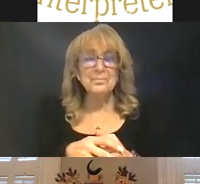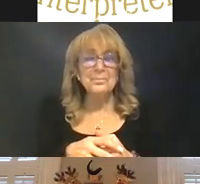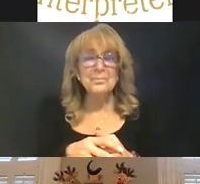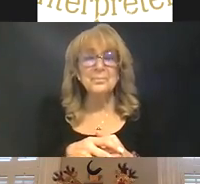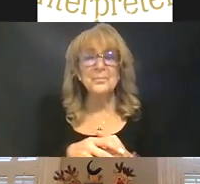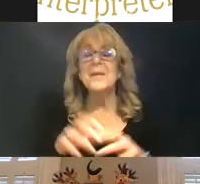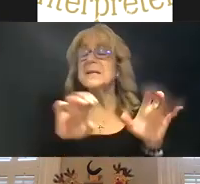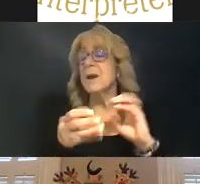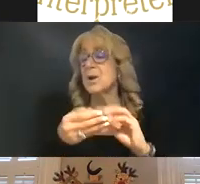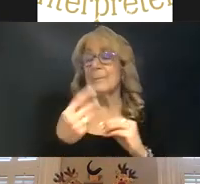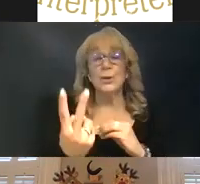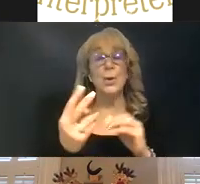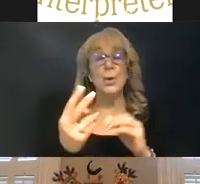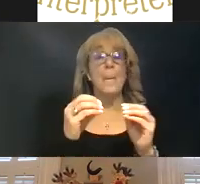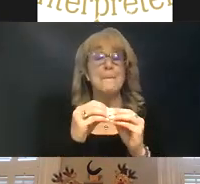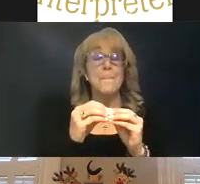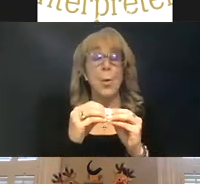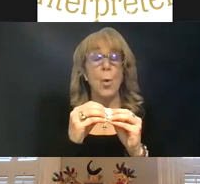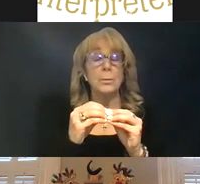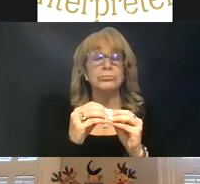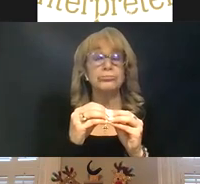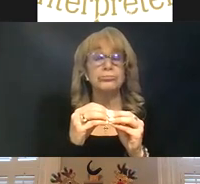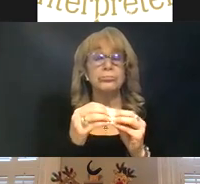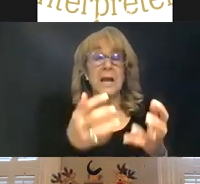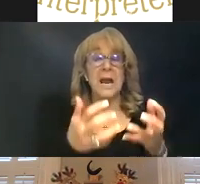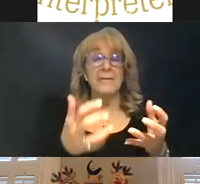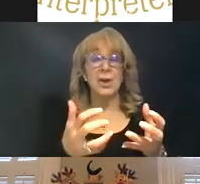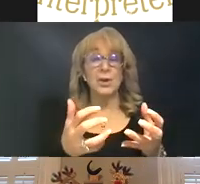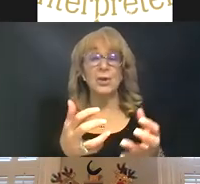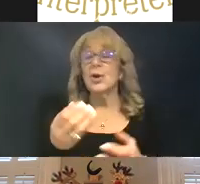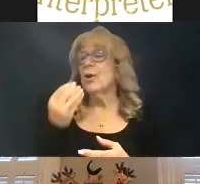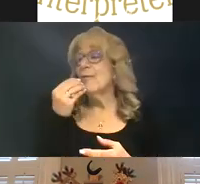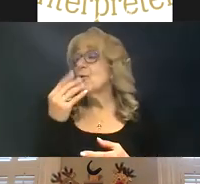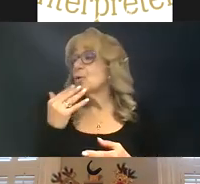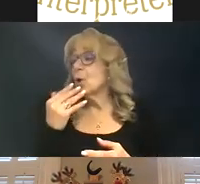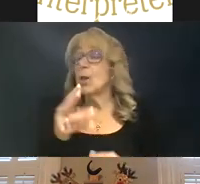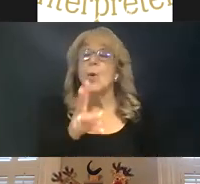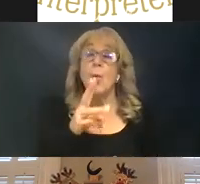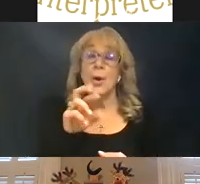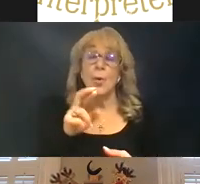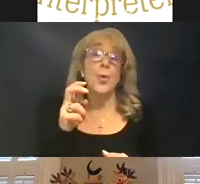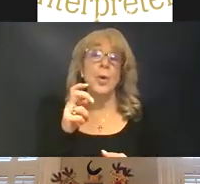Experiment 2, What's more dense, food coloring water or shaving cream?